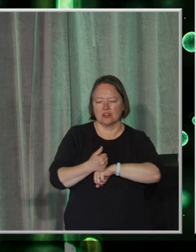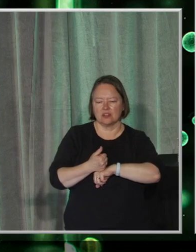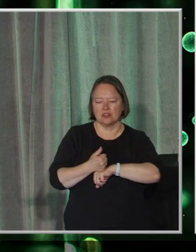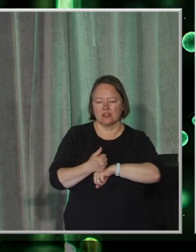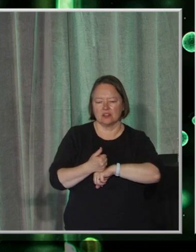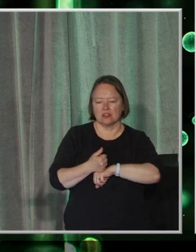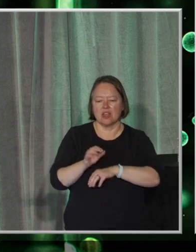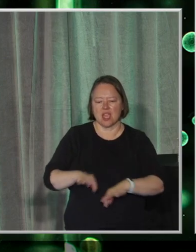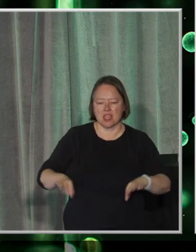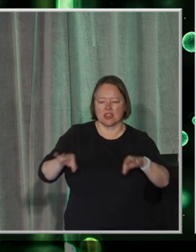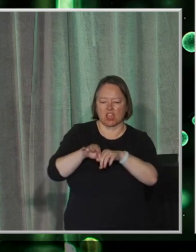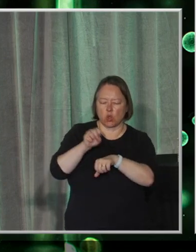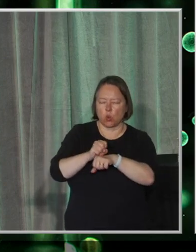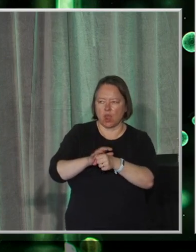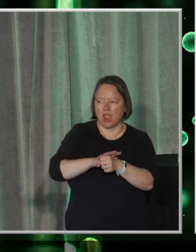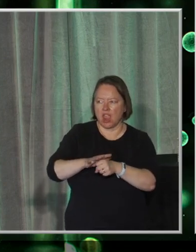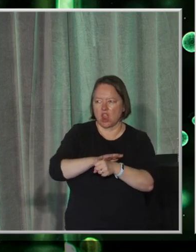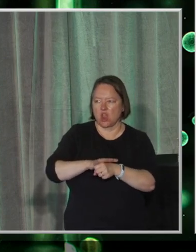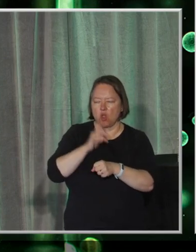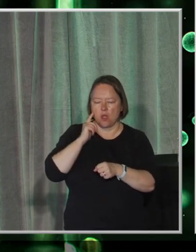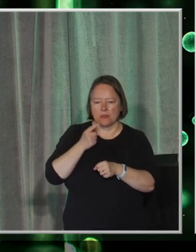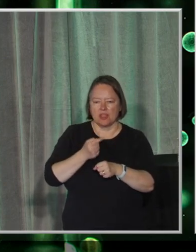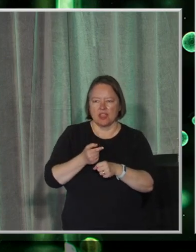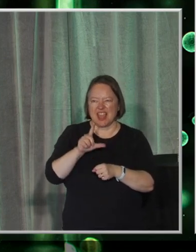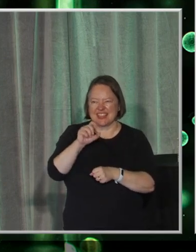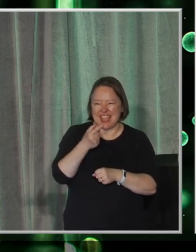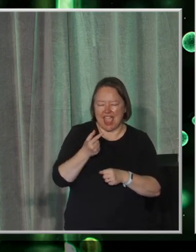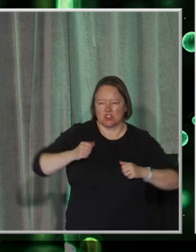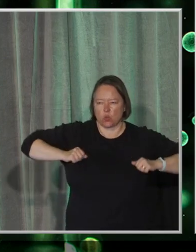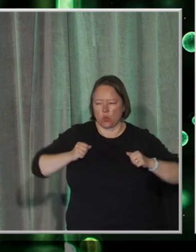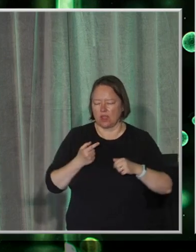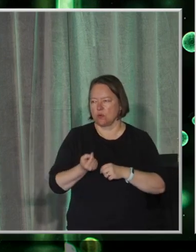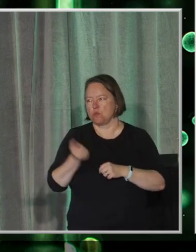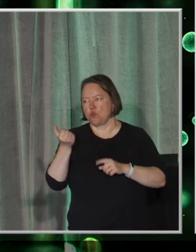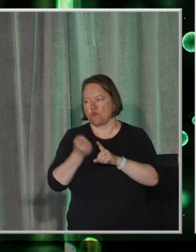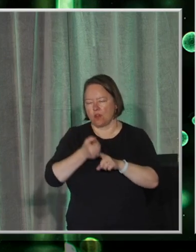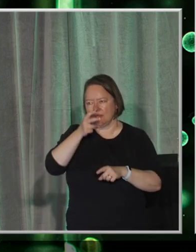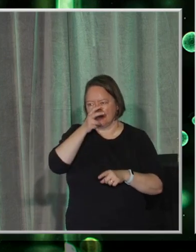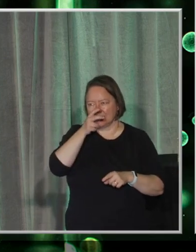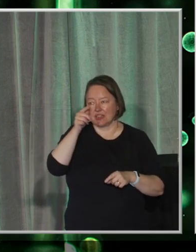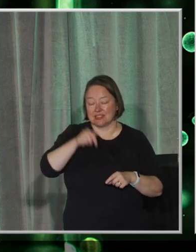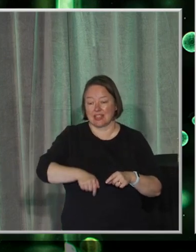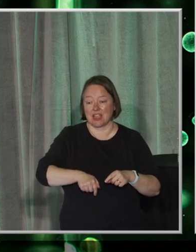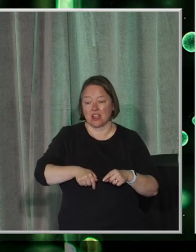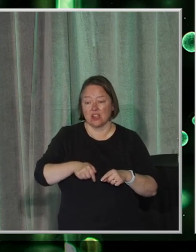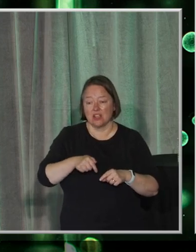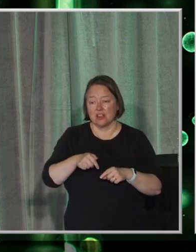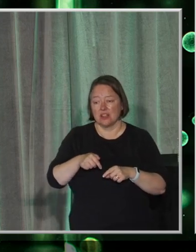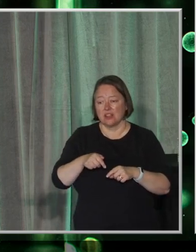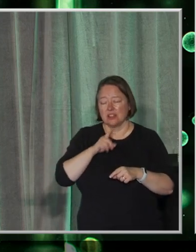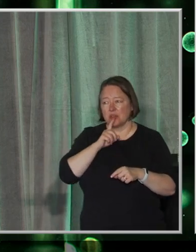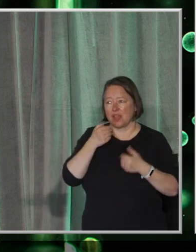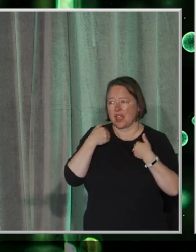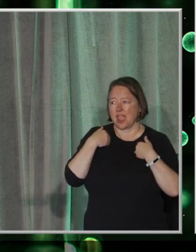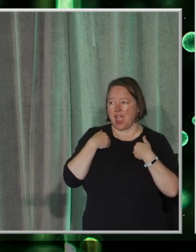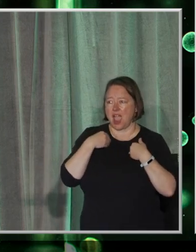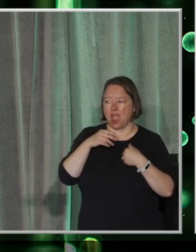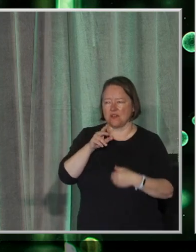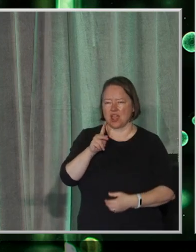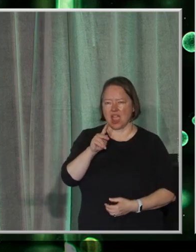a key work area within our facility will be removing legs and wings from the insects, because these are considered to be to have chitin